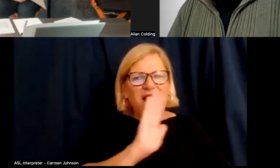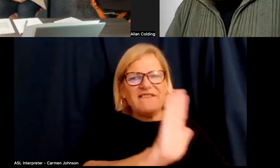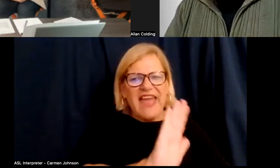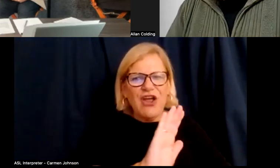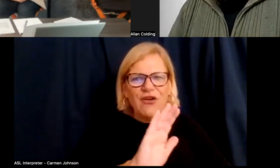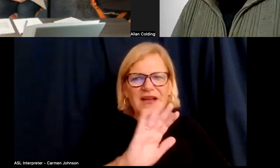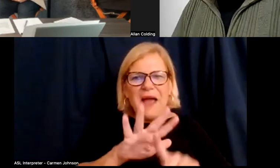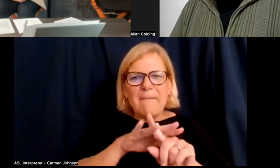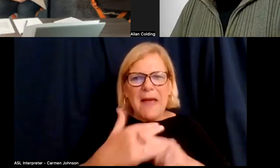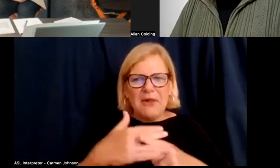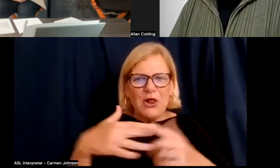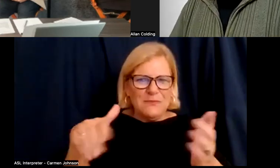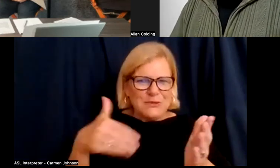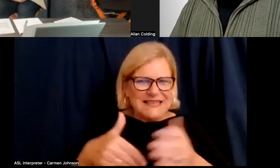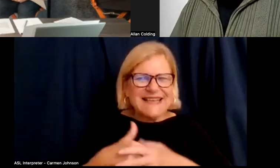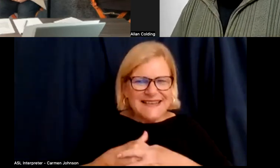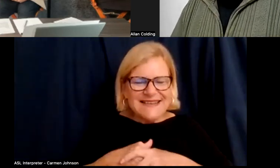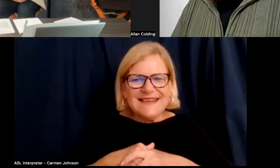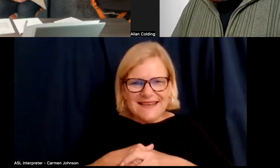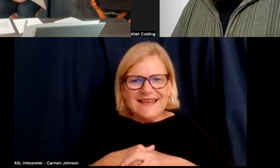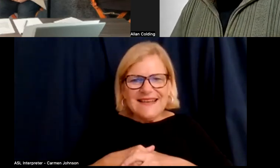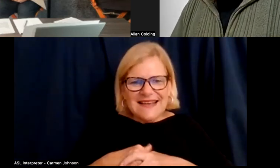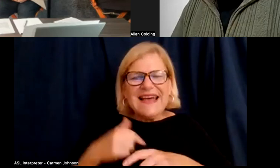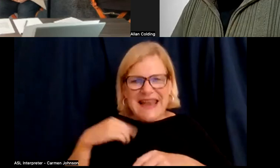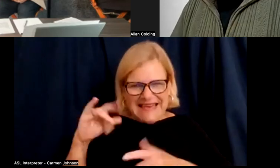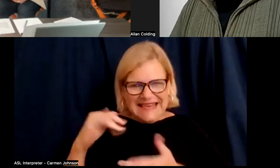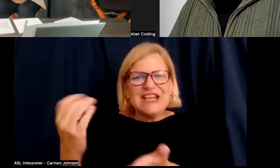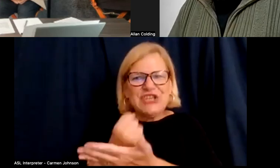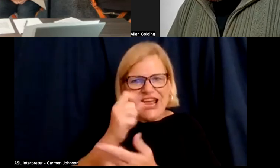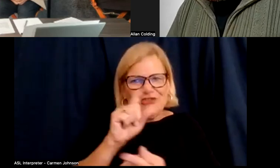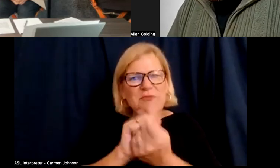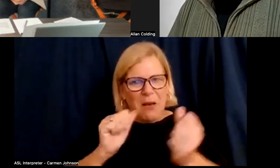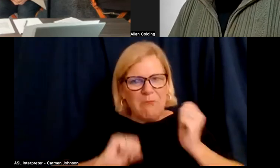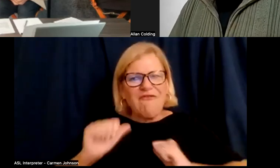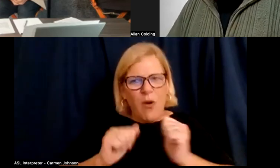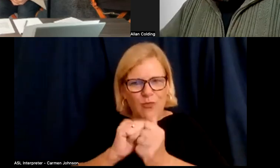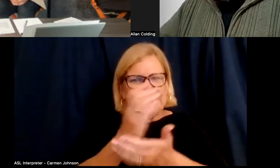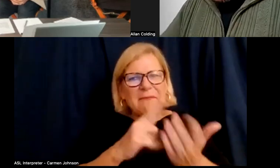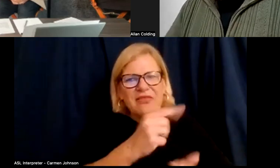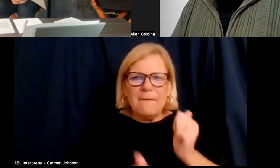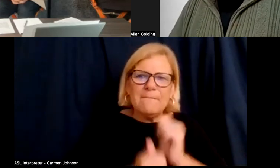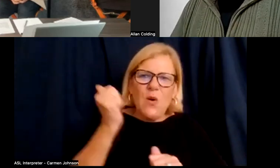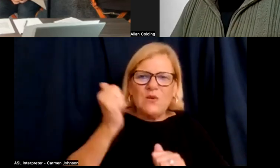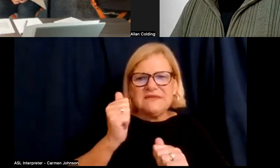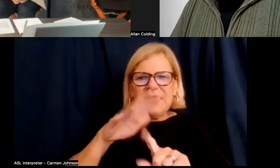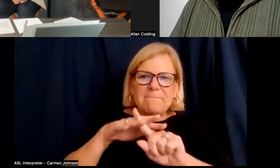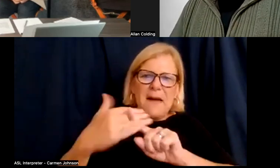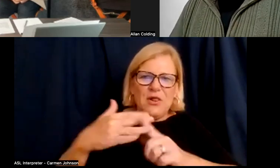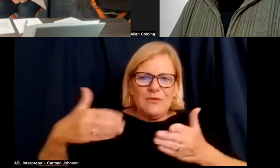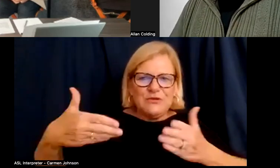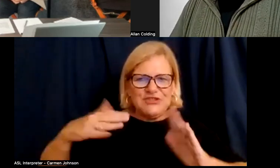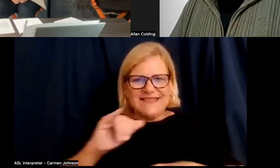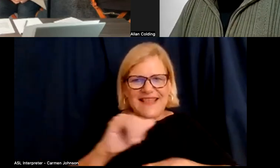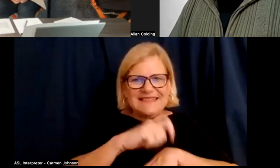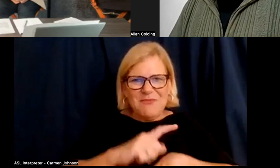their popular music, and I did get a chance to meet and perform with some of their more popular musicians at that time